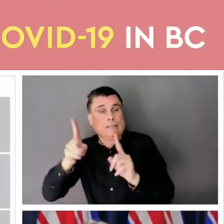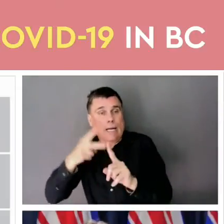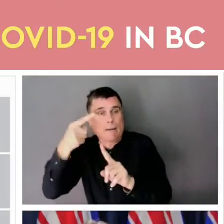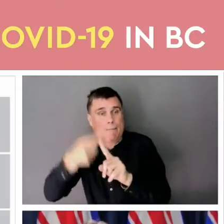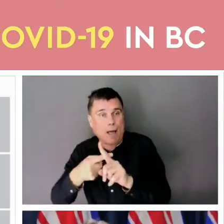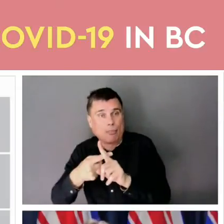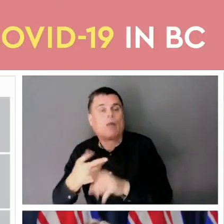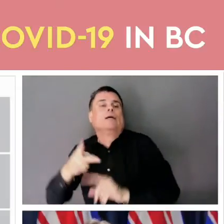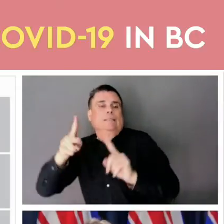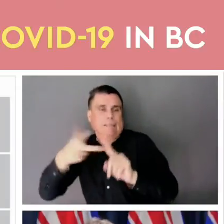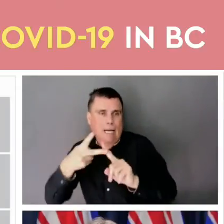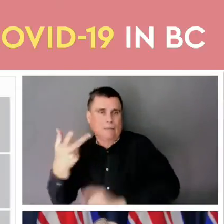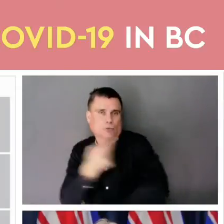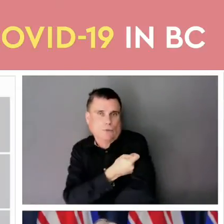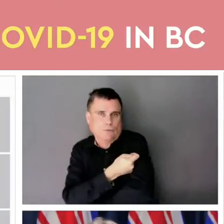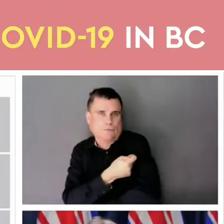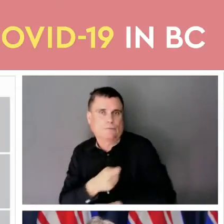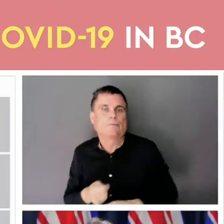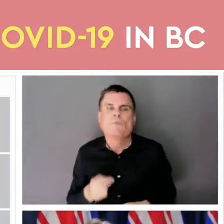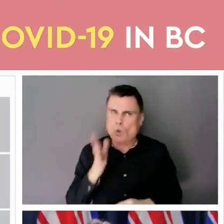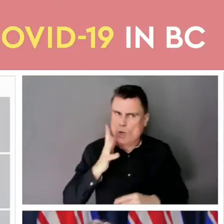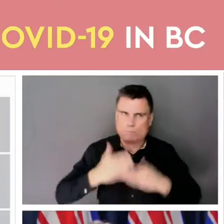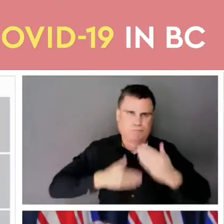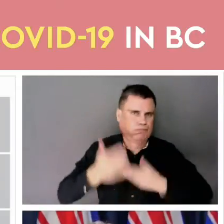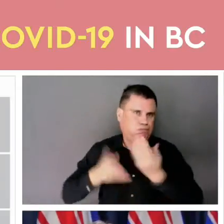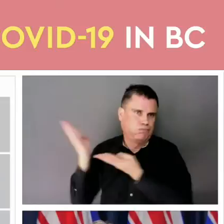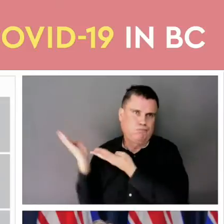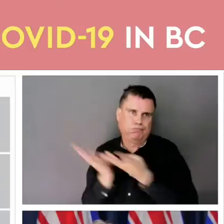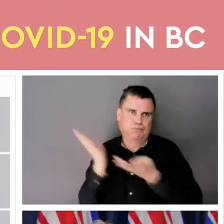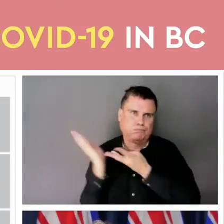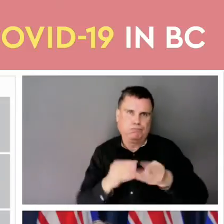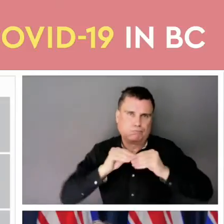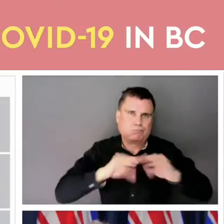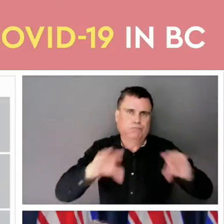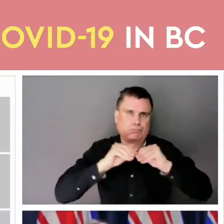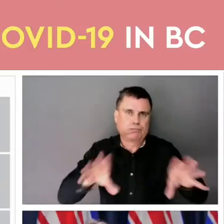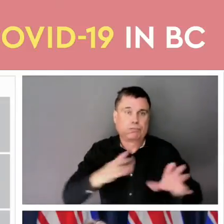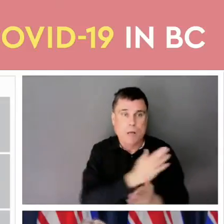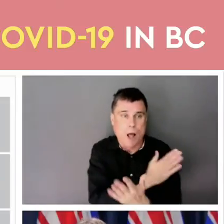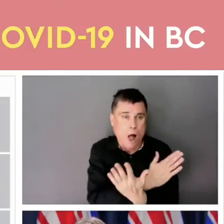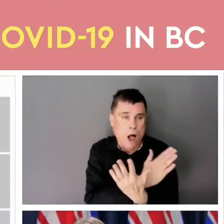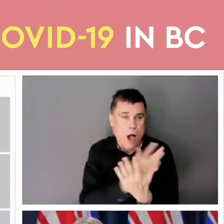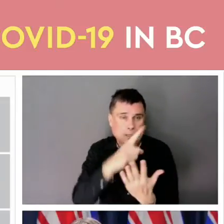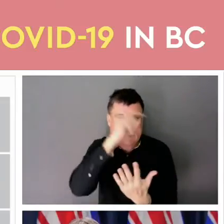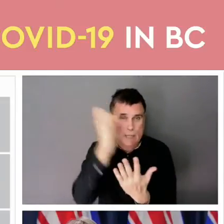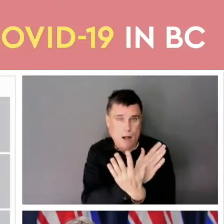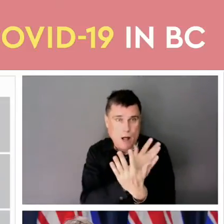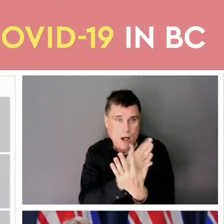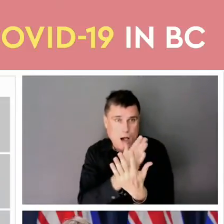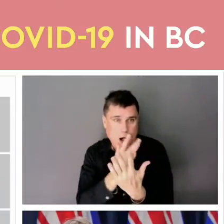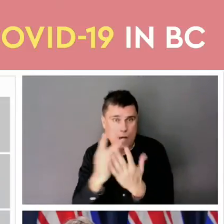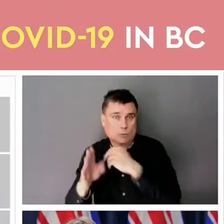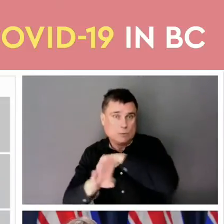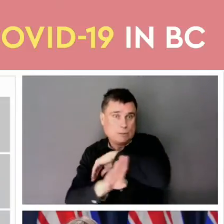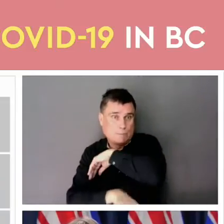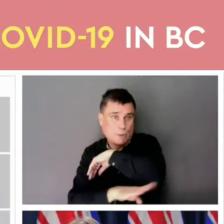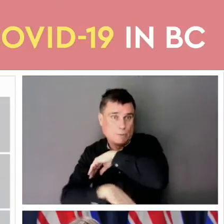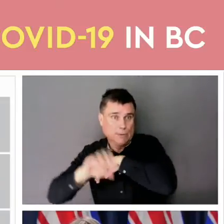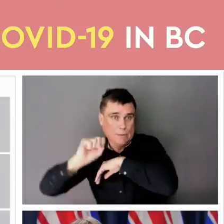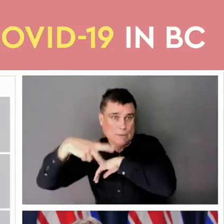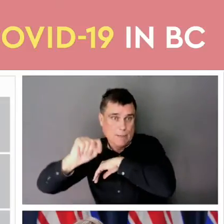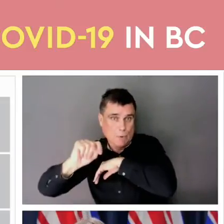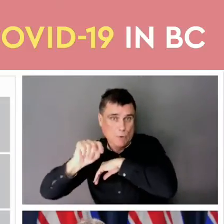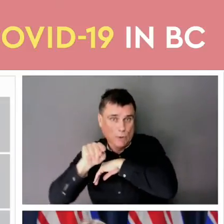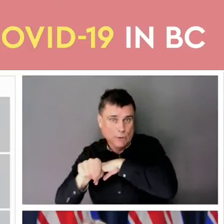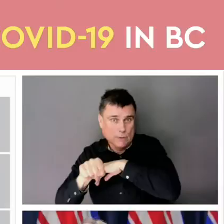this will carry on through the summer into September. And we know that by the end of phase 4, which is the end of September, where